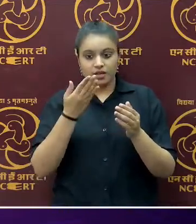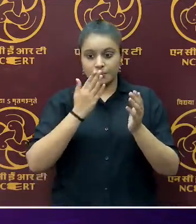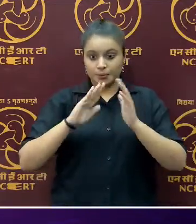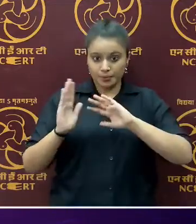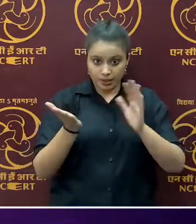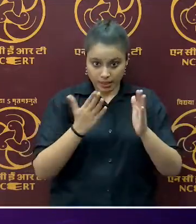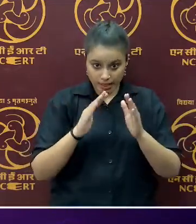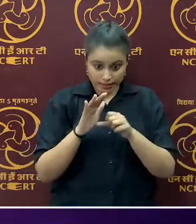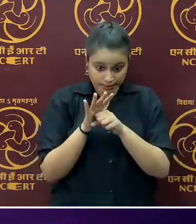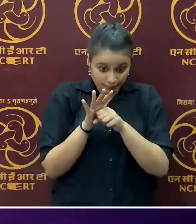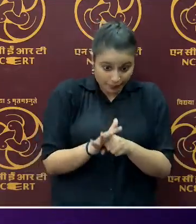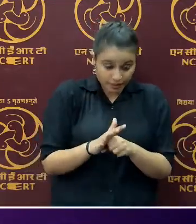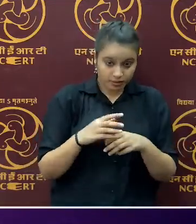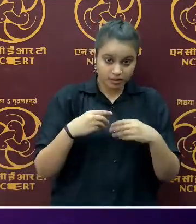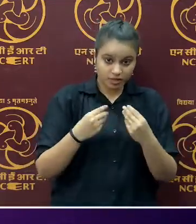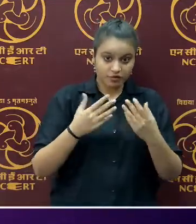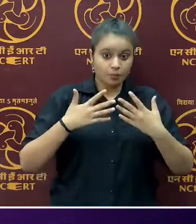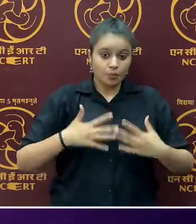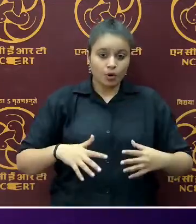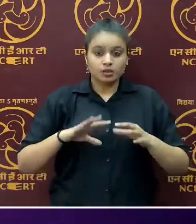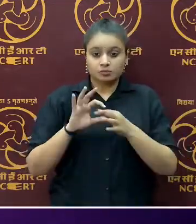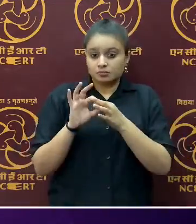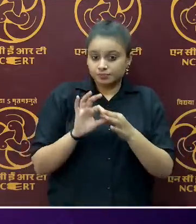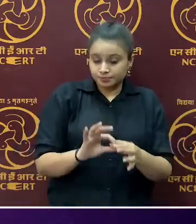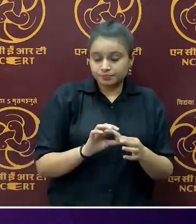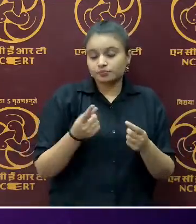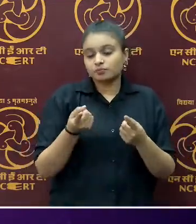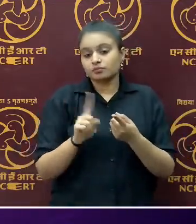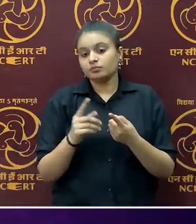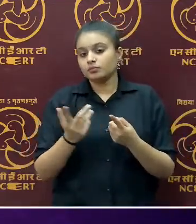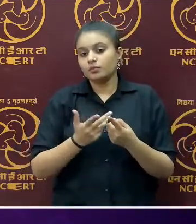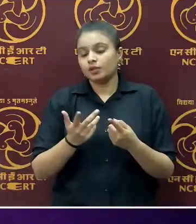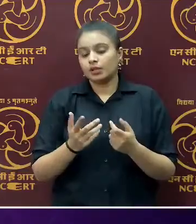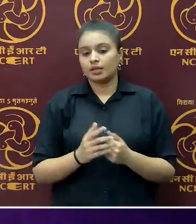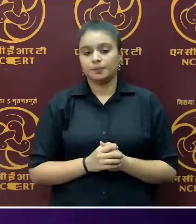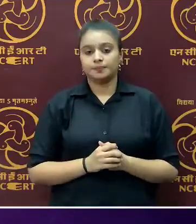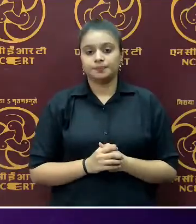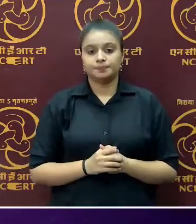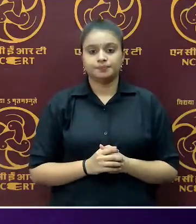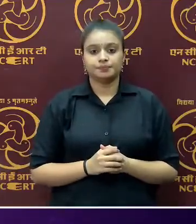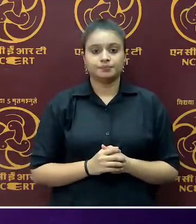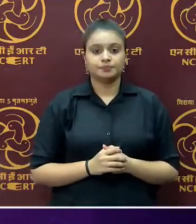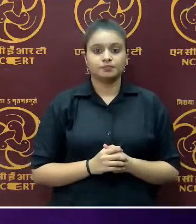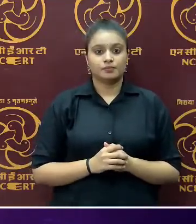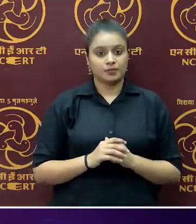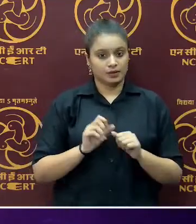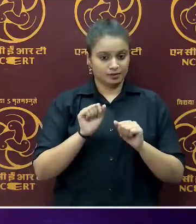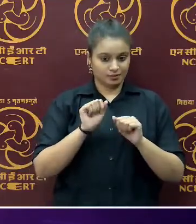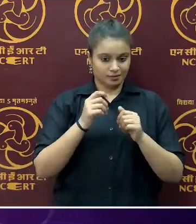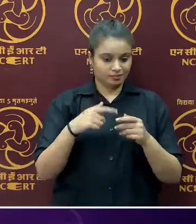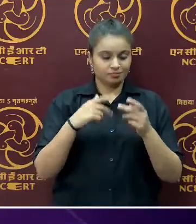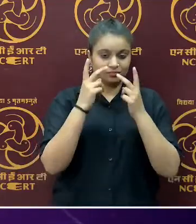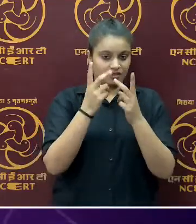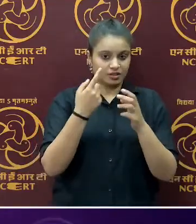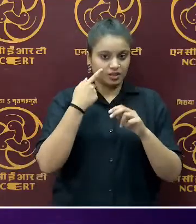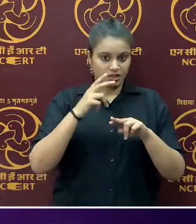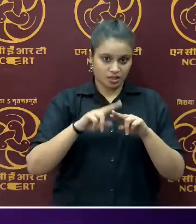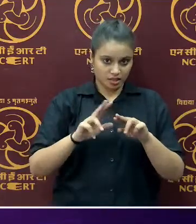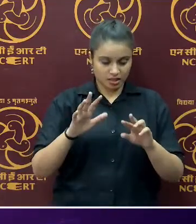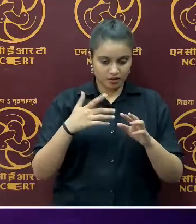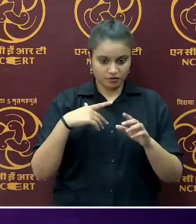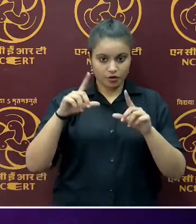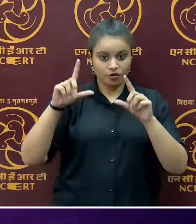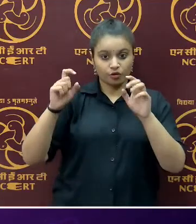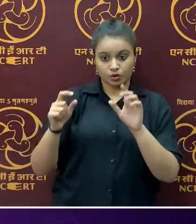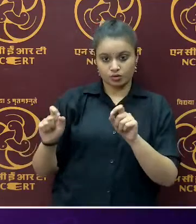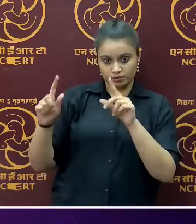exert pressure over a body. Okay. Okay, so what happens in that case, as see the reference picture,